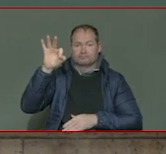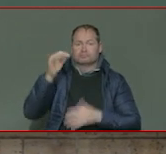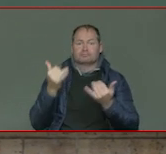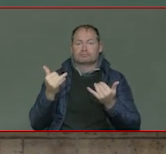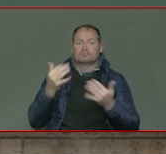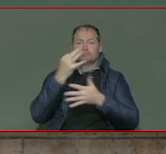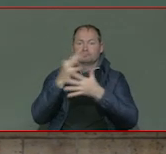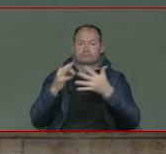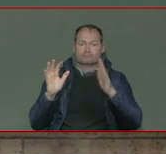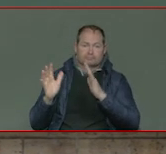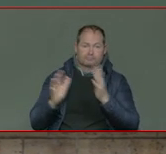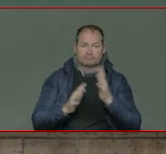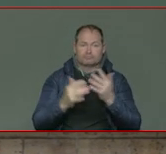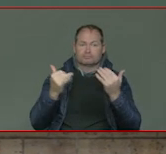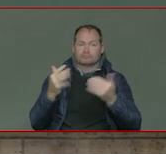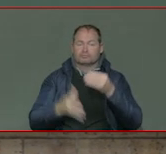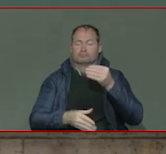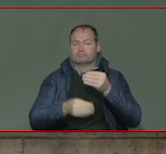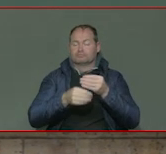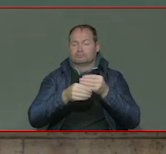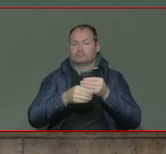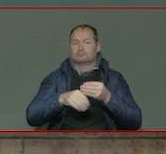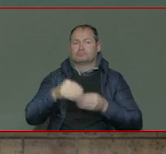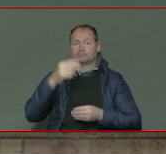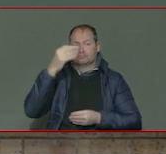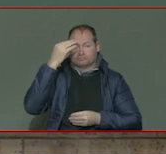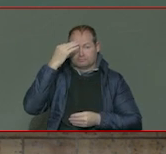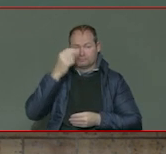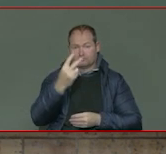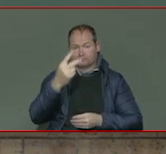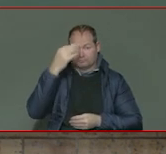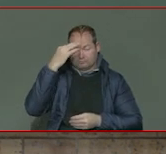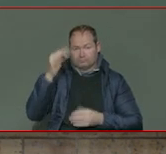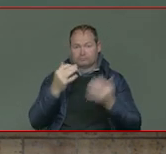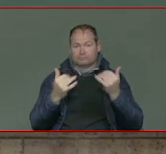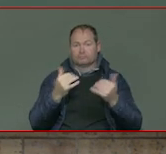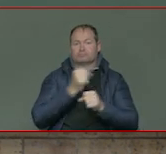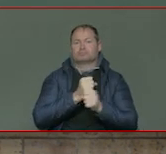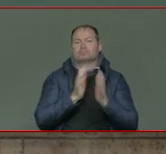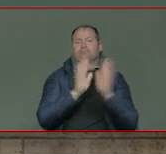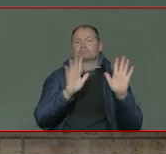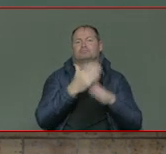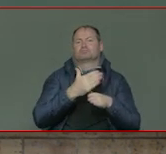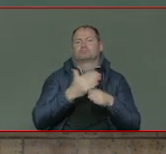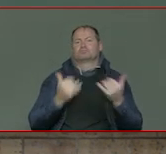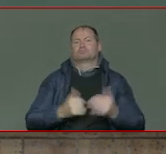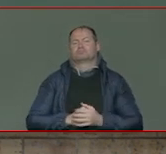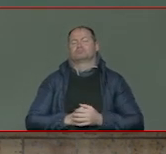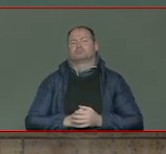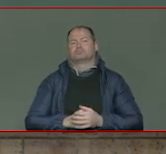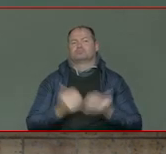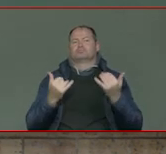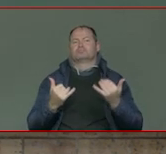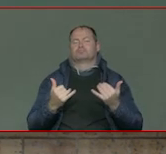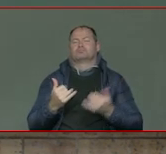that is the sum of 2 cubes. Grade 10 work. Let's just revise that. How do I factorize this difference and the sum of